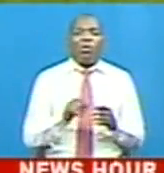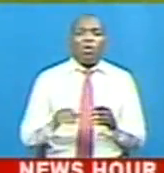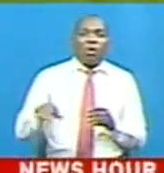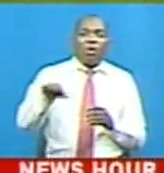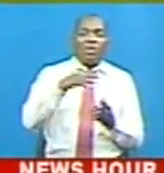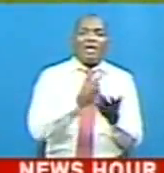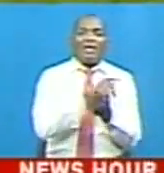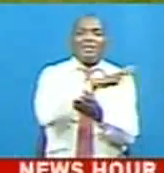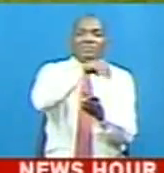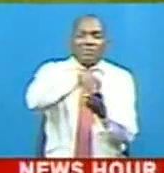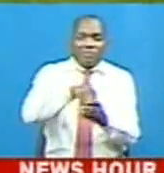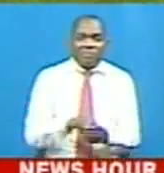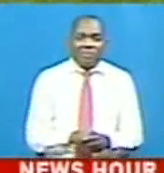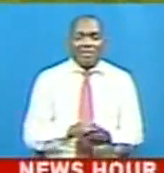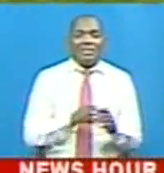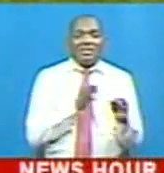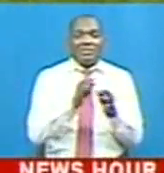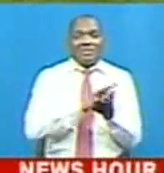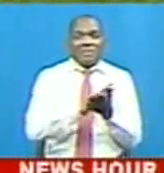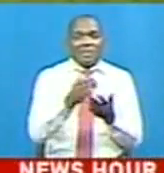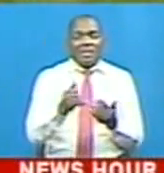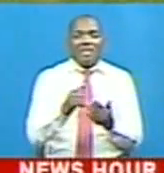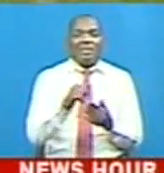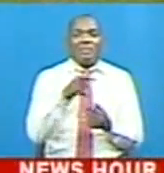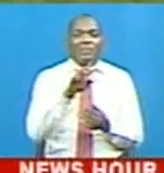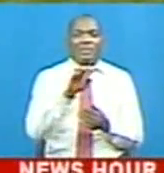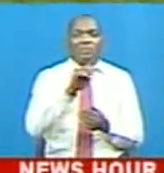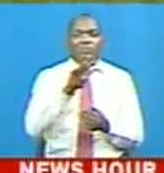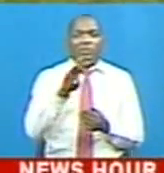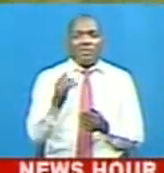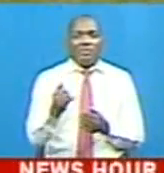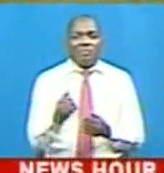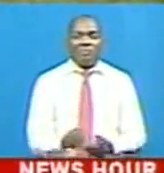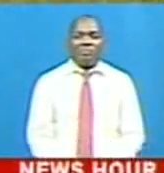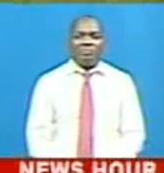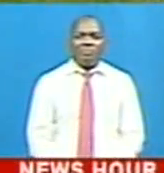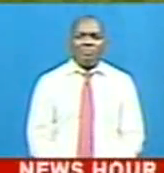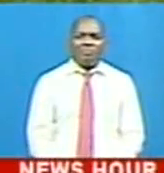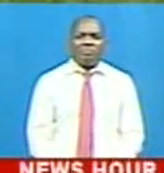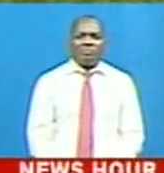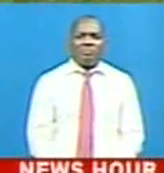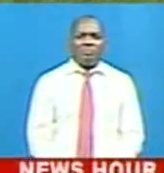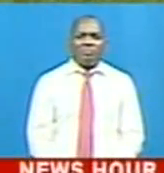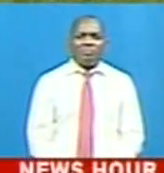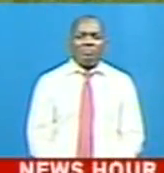to cover the whole country. Edward Nyakum, reporting for GBC 24.